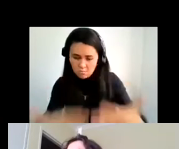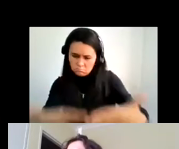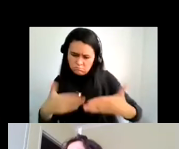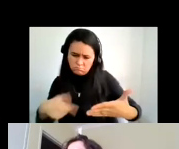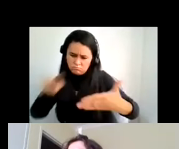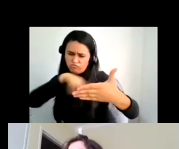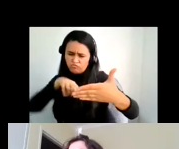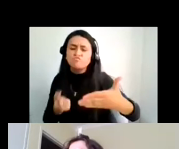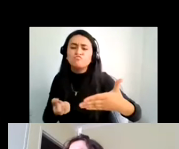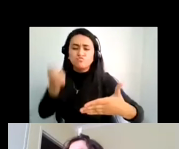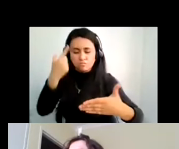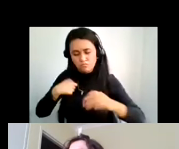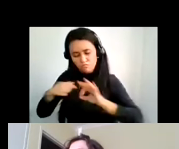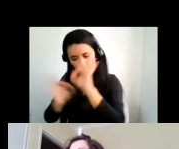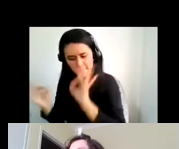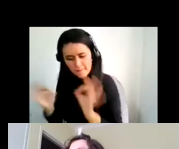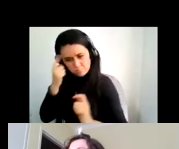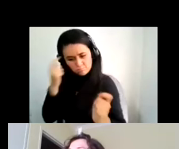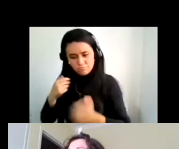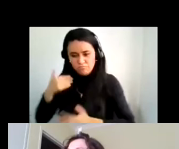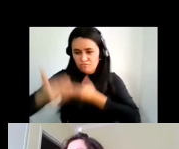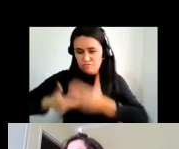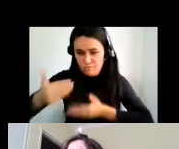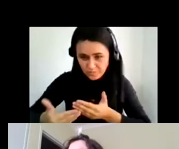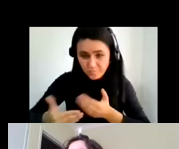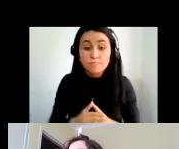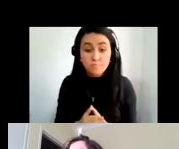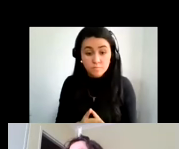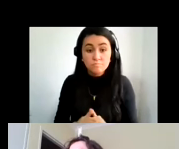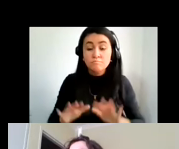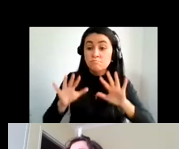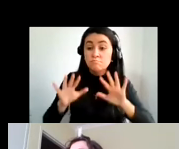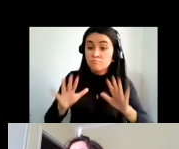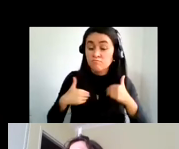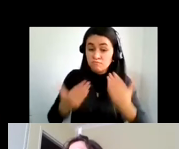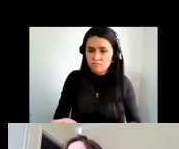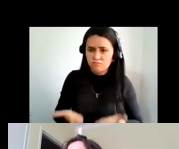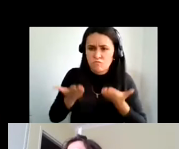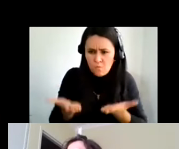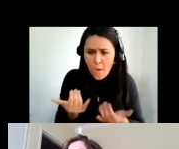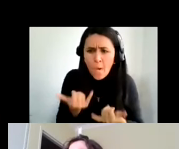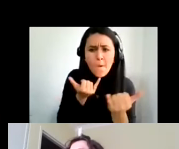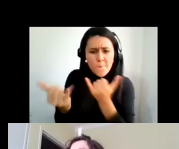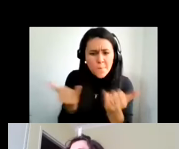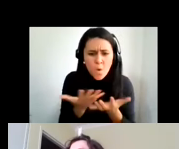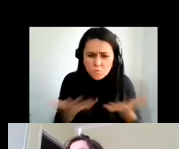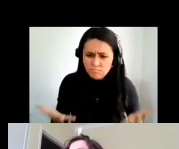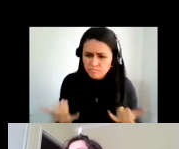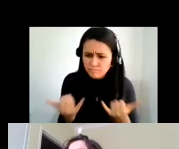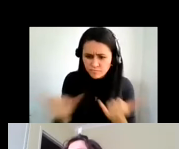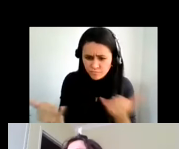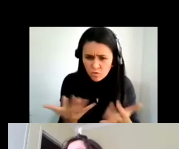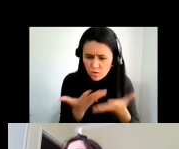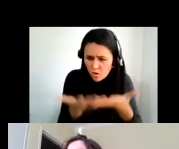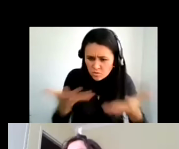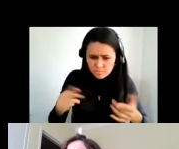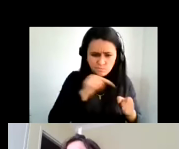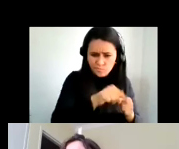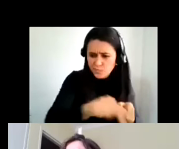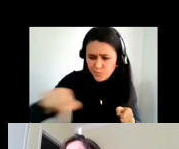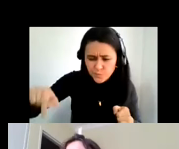under availability related barriers, we have insufficient number or density of health facilities, inadequate number